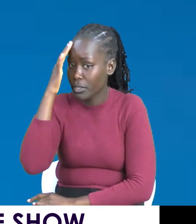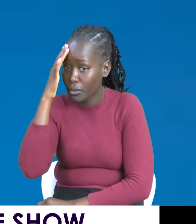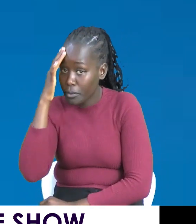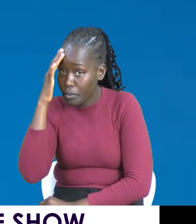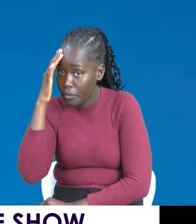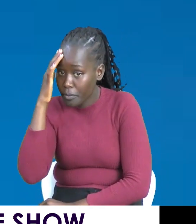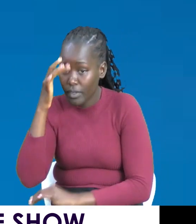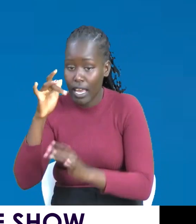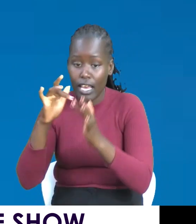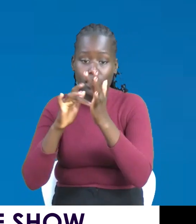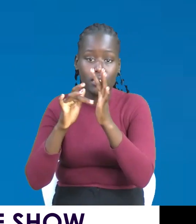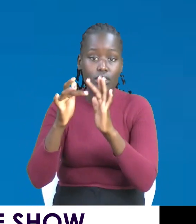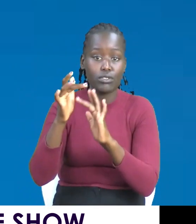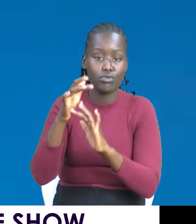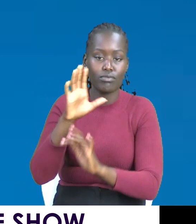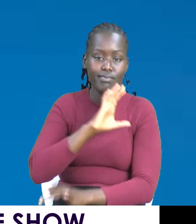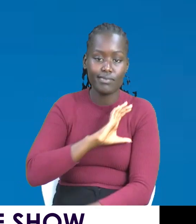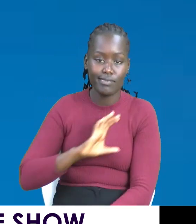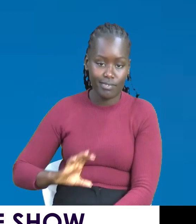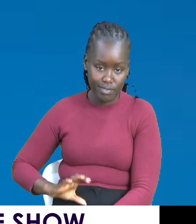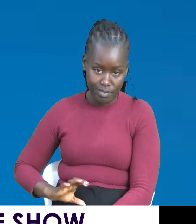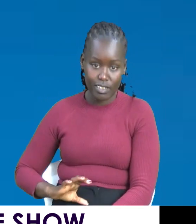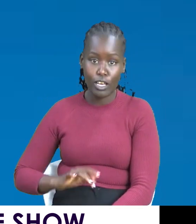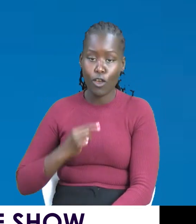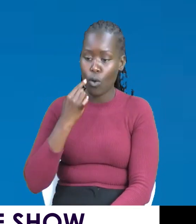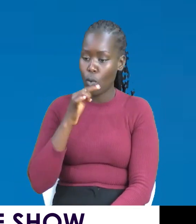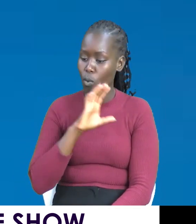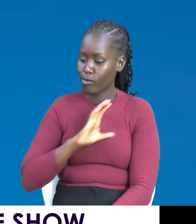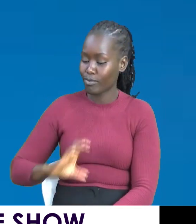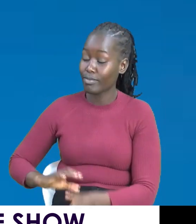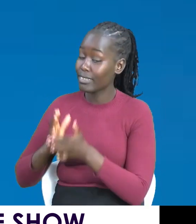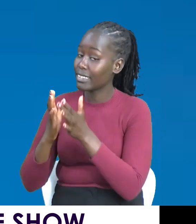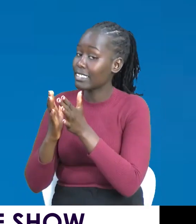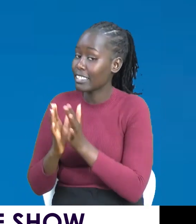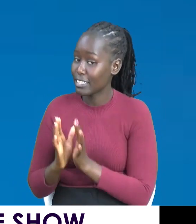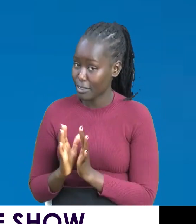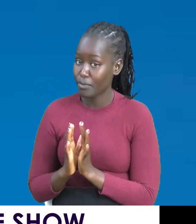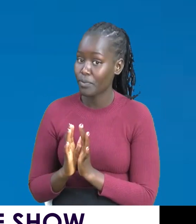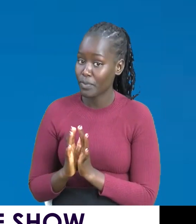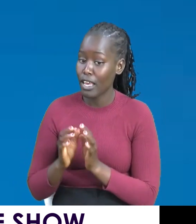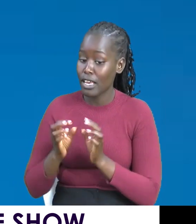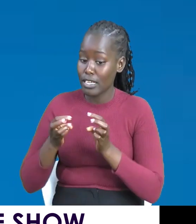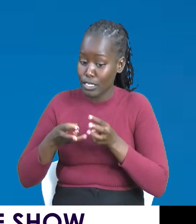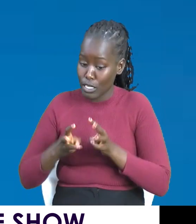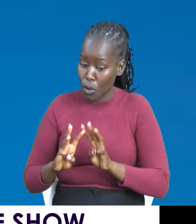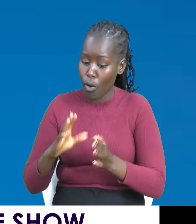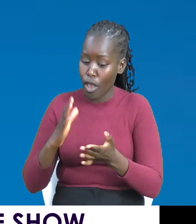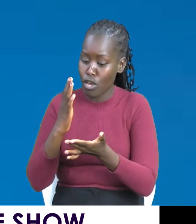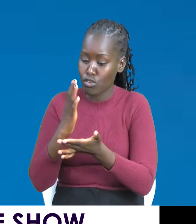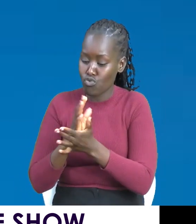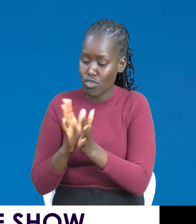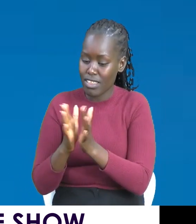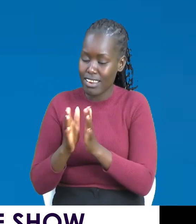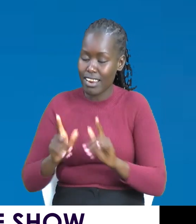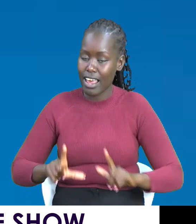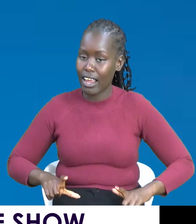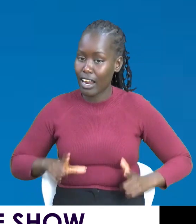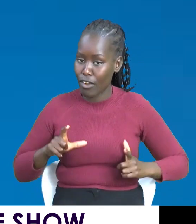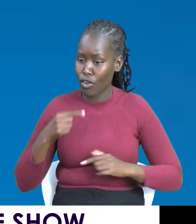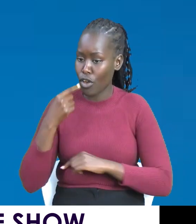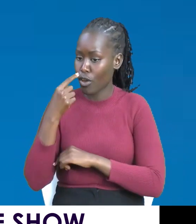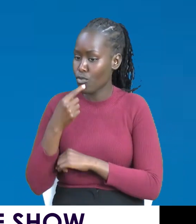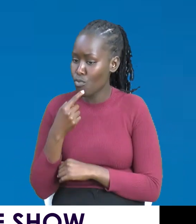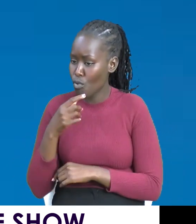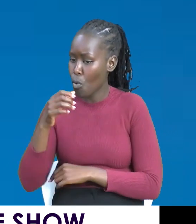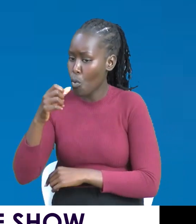that Jesus Christ, for those who are Christians, is the way, the truth, and the life? And those who hold